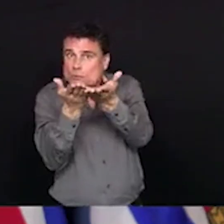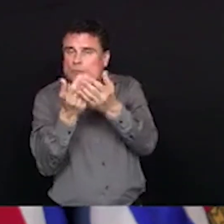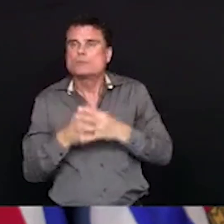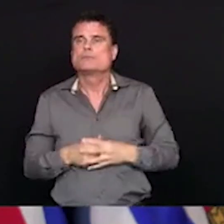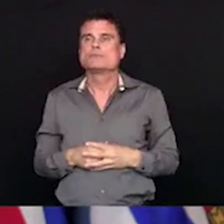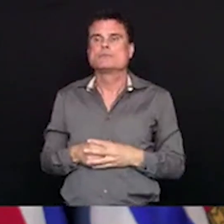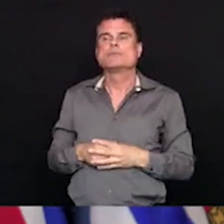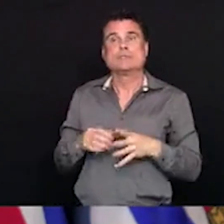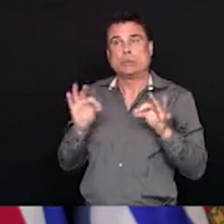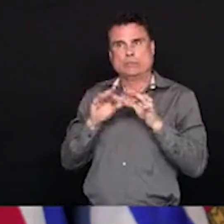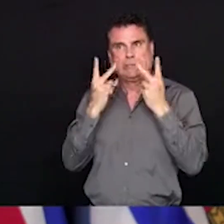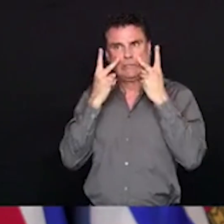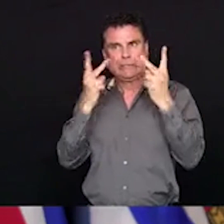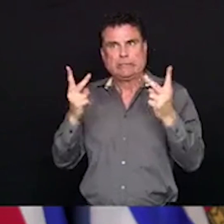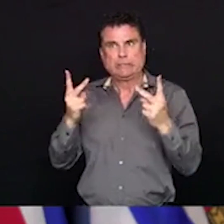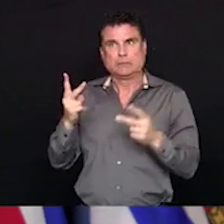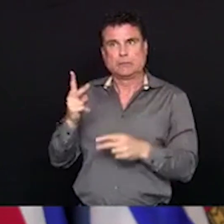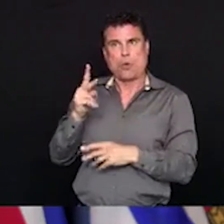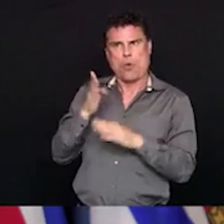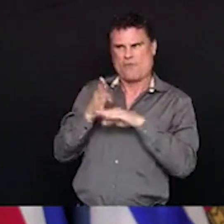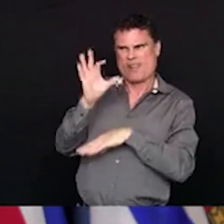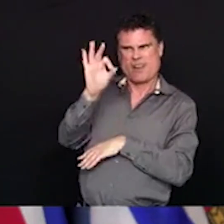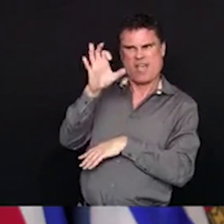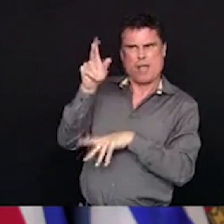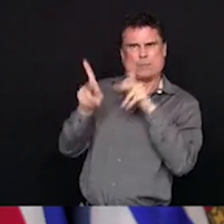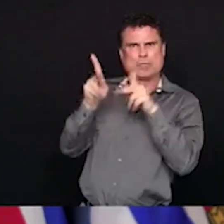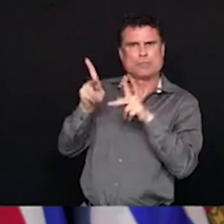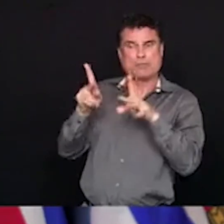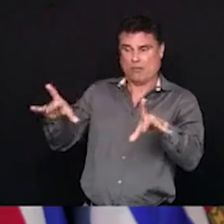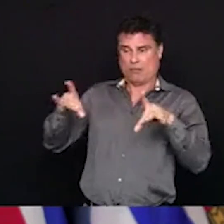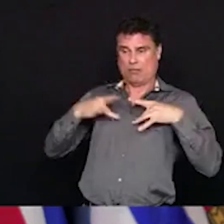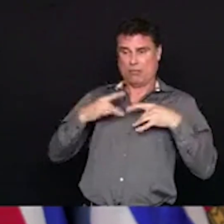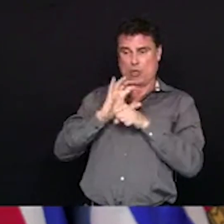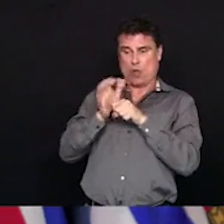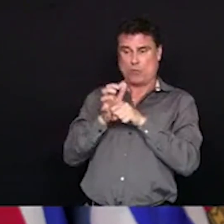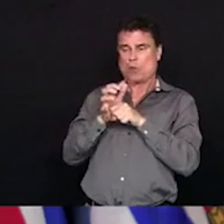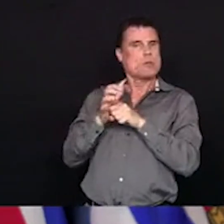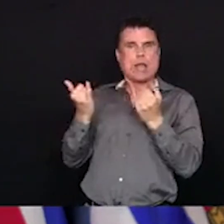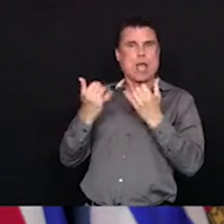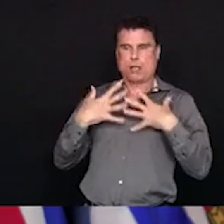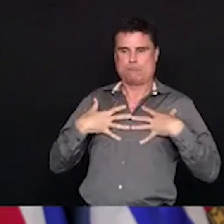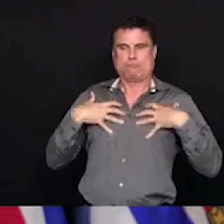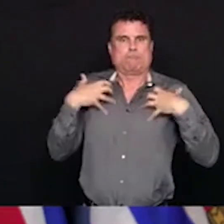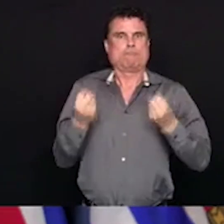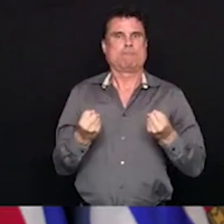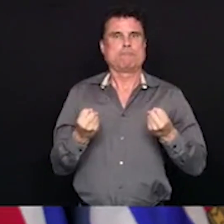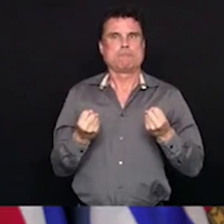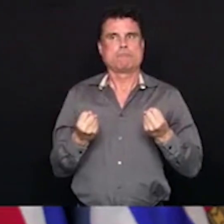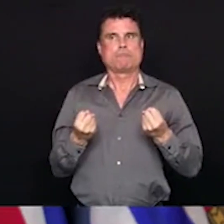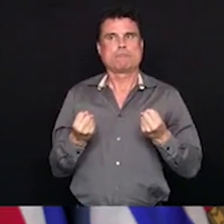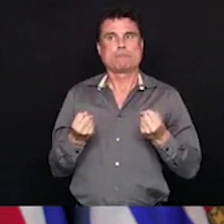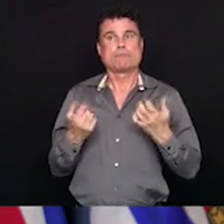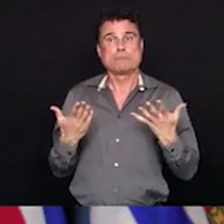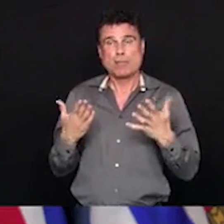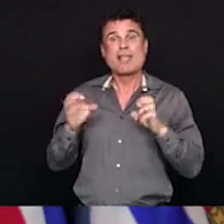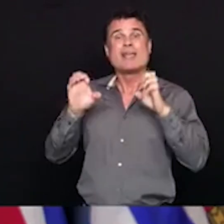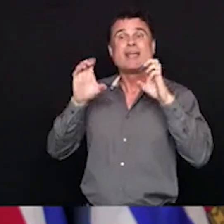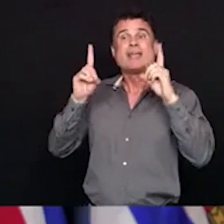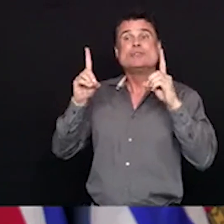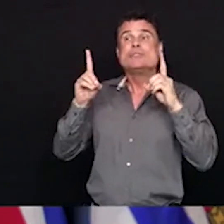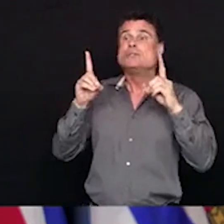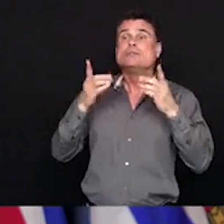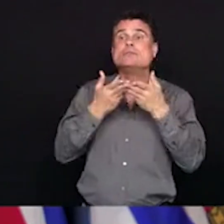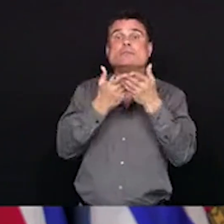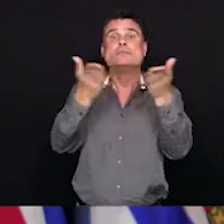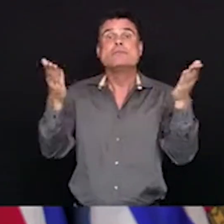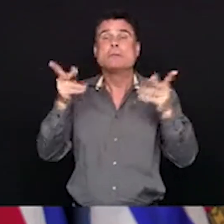some complaints about Zoom as a technology and some concerns about it in education, and maybe others are way more qualified than I to speak to that. But